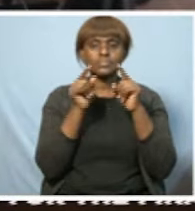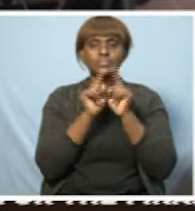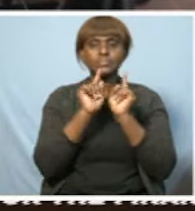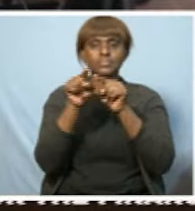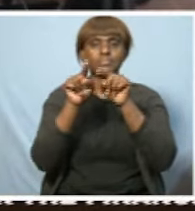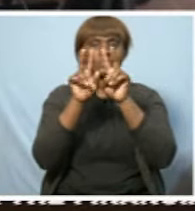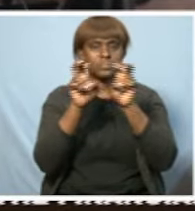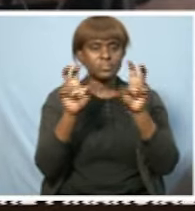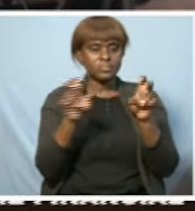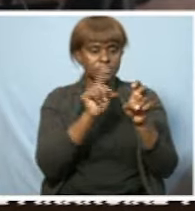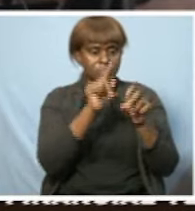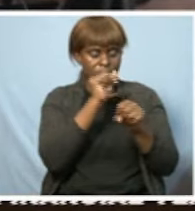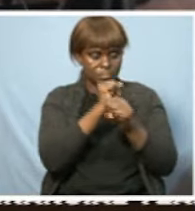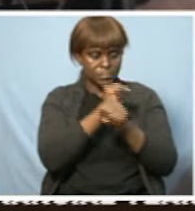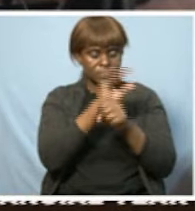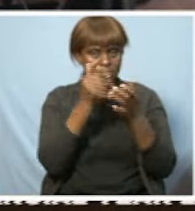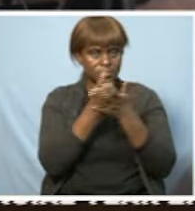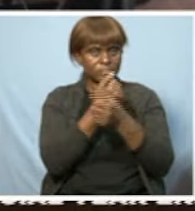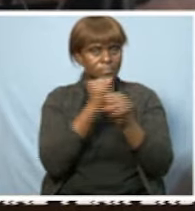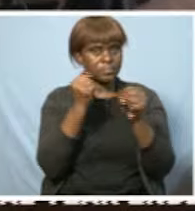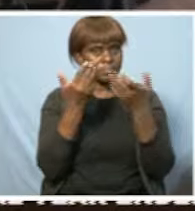verify that these works have been undertaken?